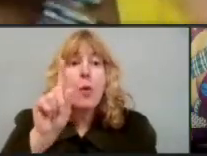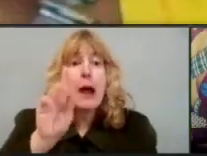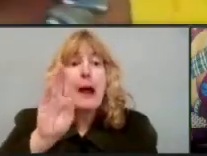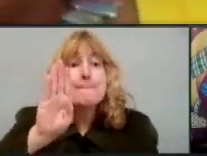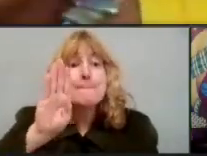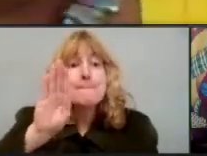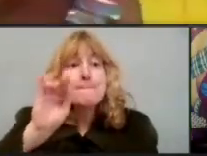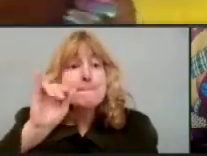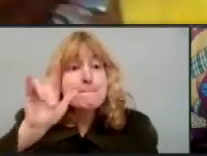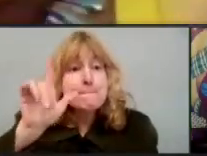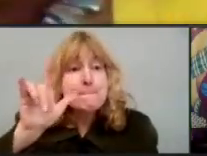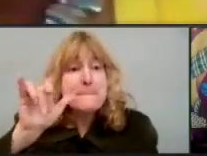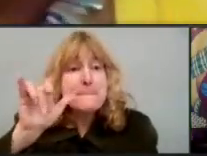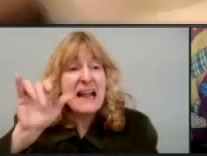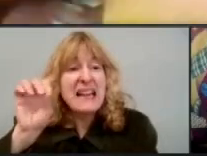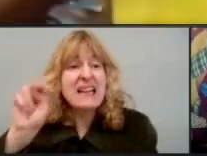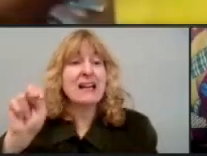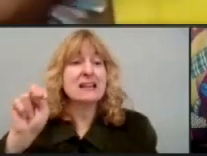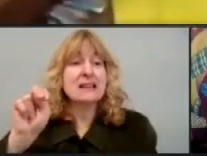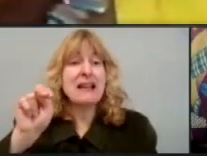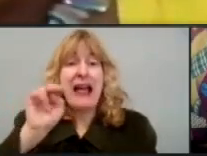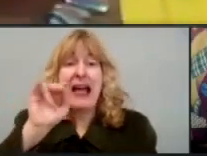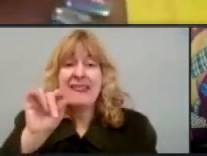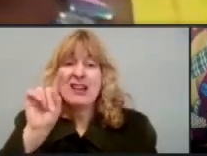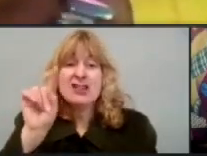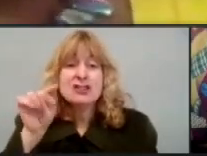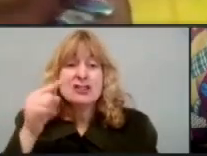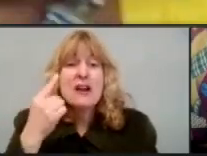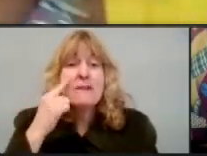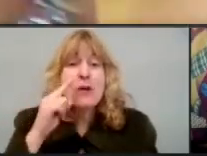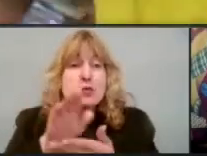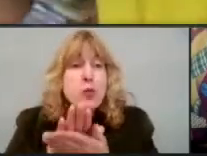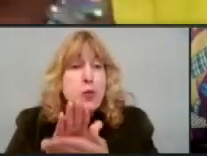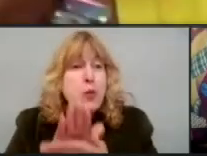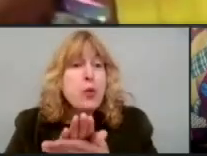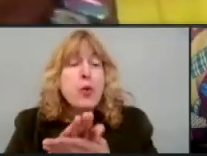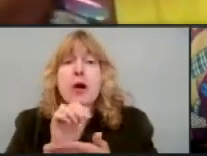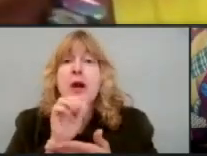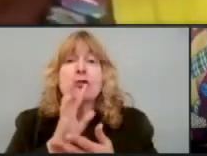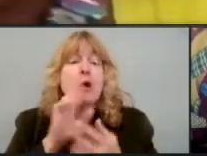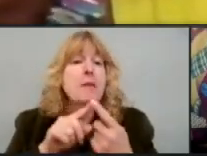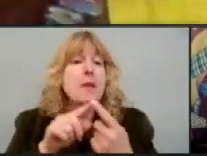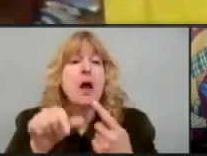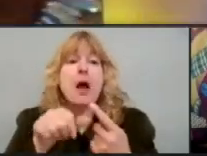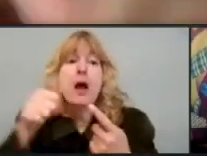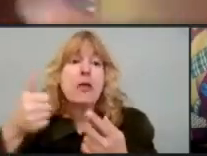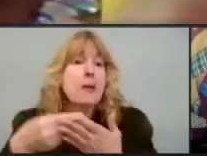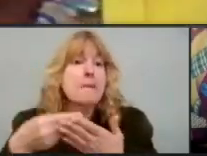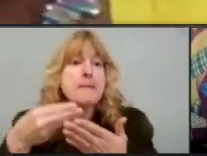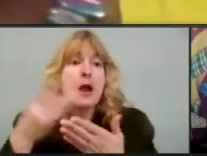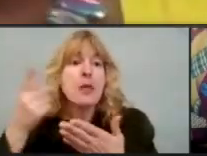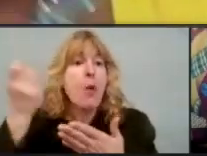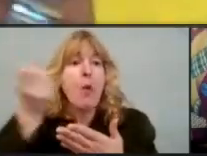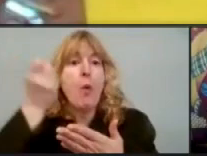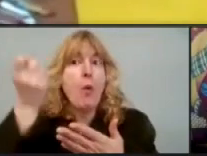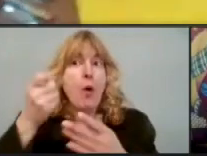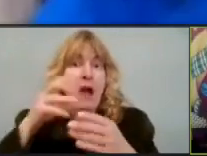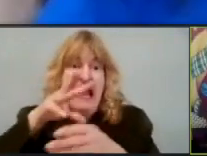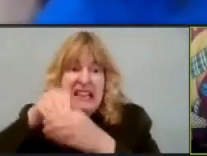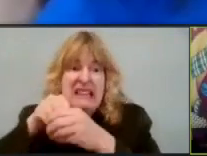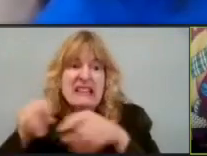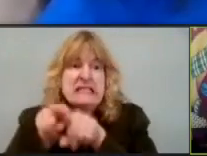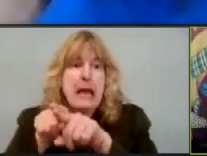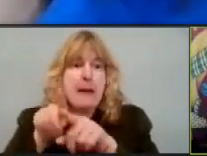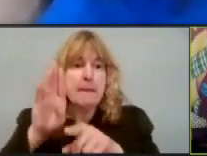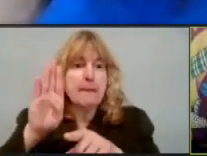$2.1 billion, right? And that's just designated for the schools. We're not even going to talk about all the other money that's being held up in that same bill.